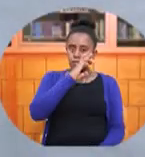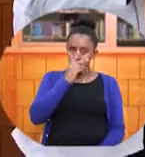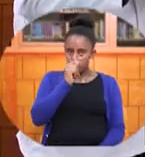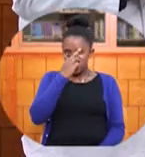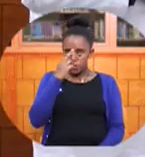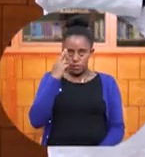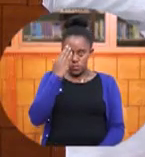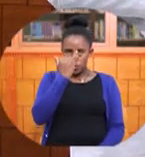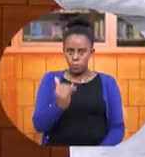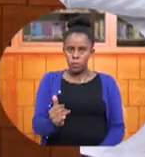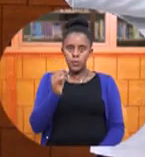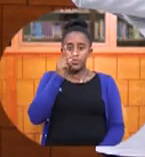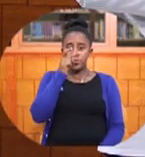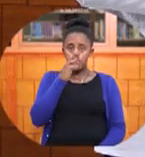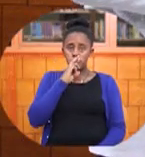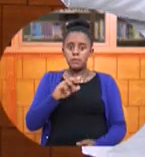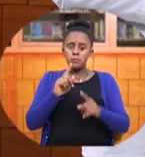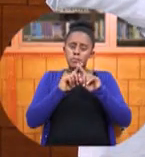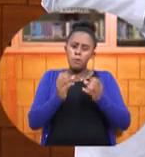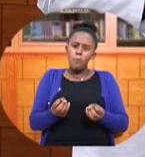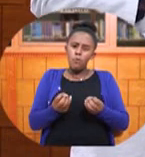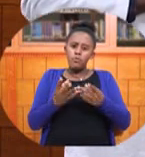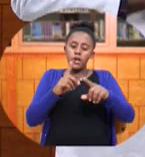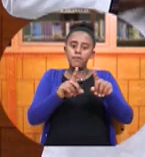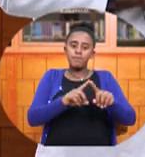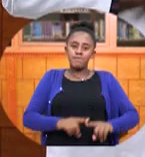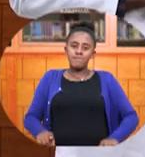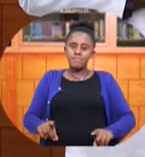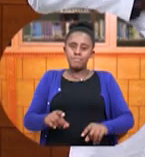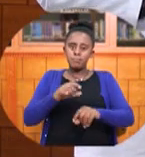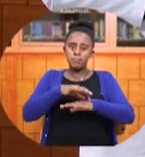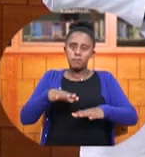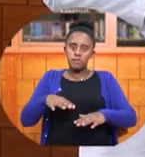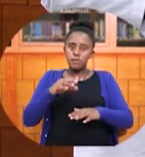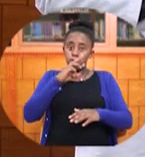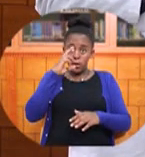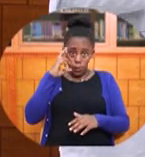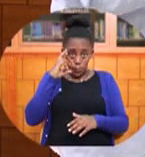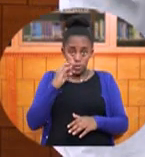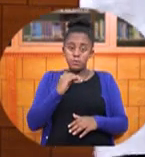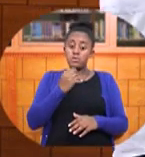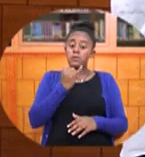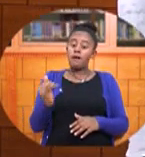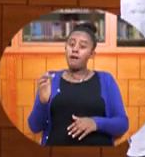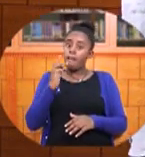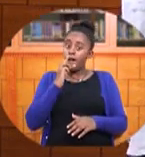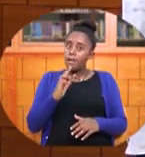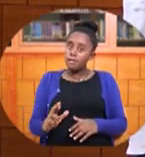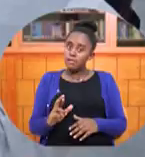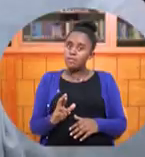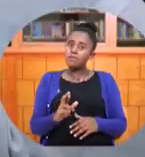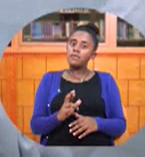The reason why insects are the most diverse group of animals on the planet because they